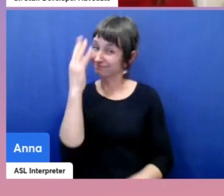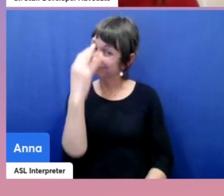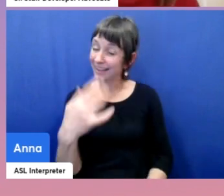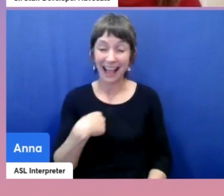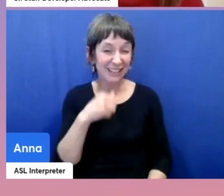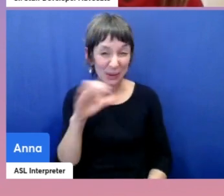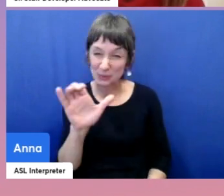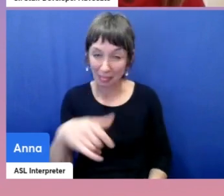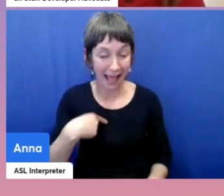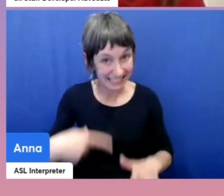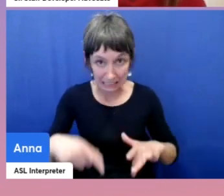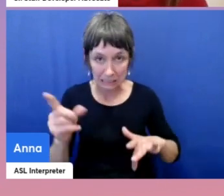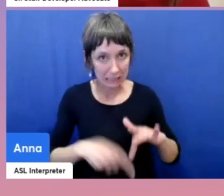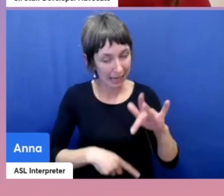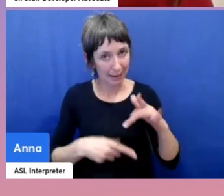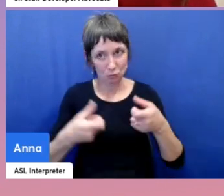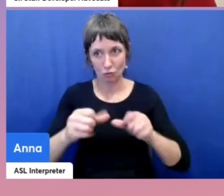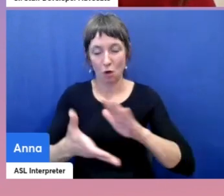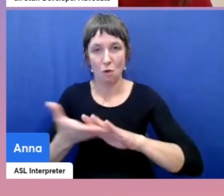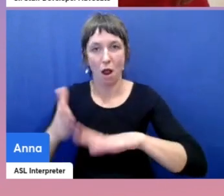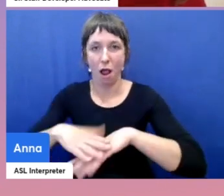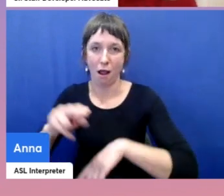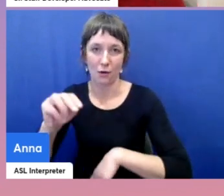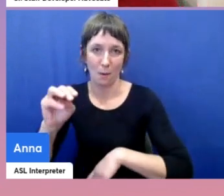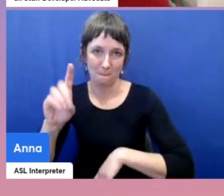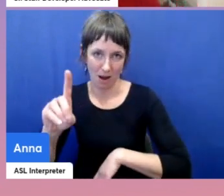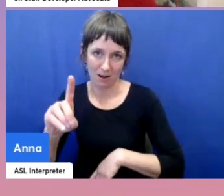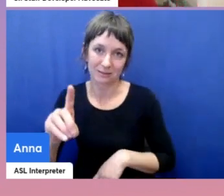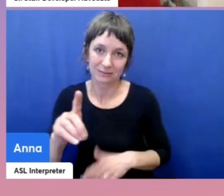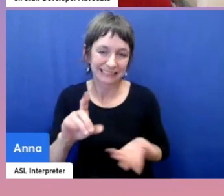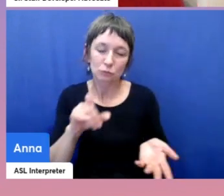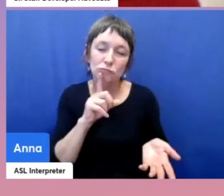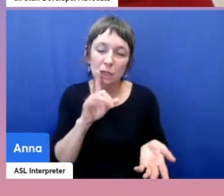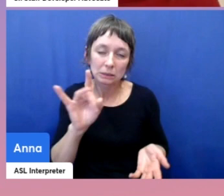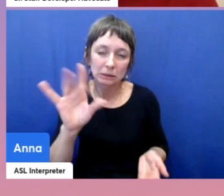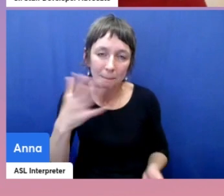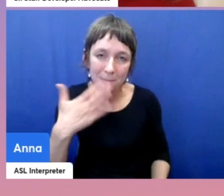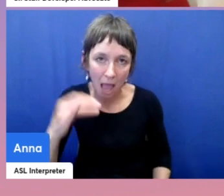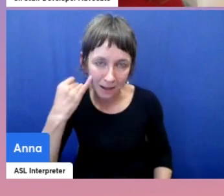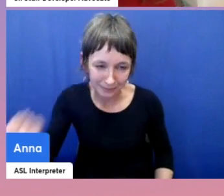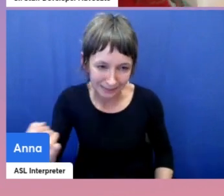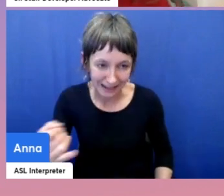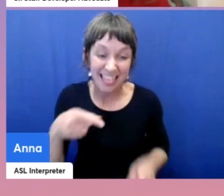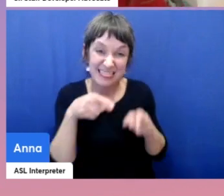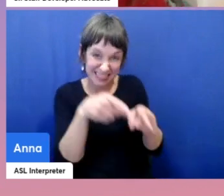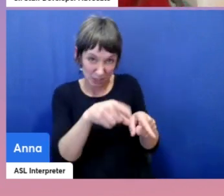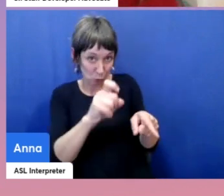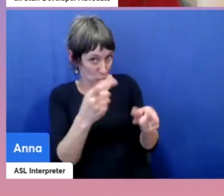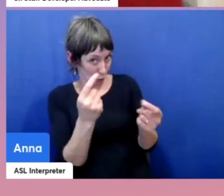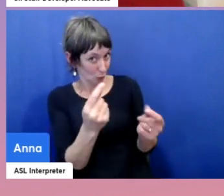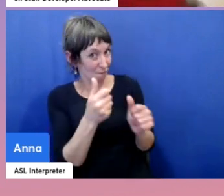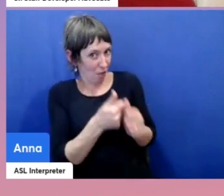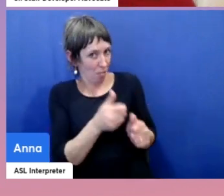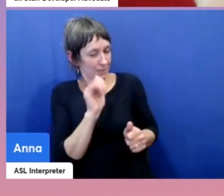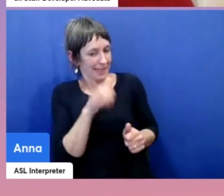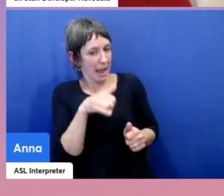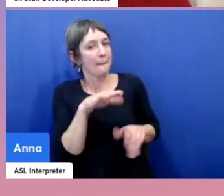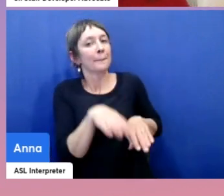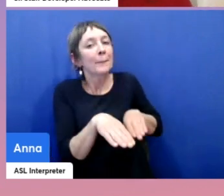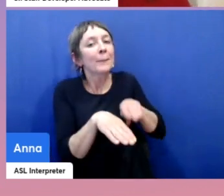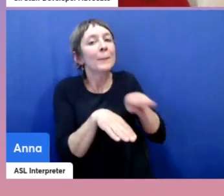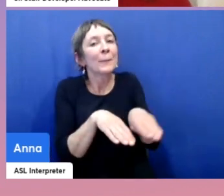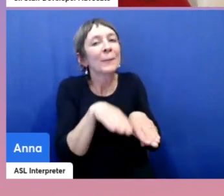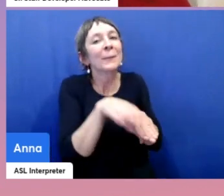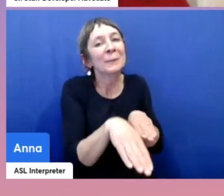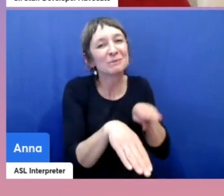skipped straight to trying to run it on Nomad, which was the most terrible idea, but this is what you should be doing in real life. So